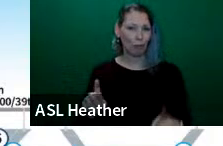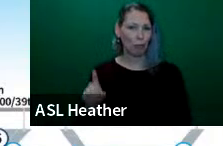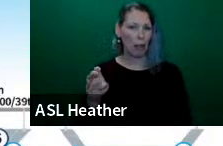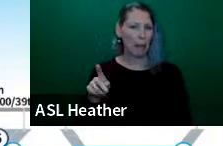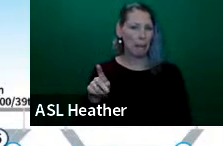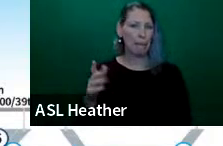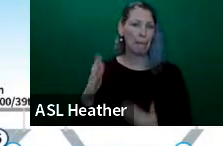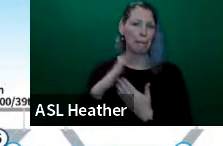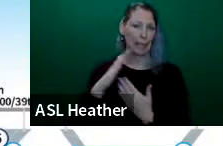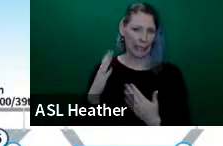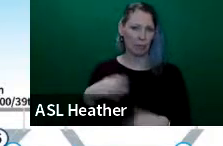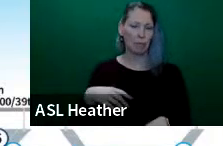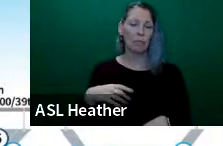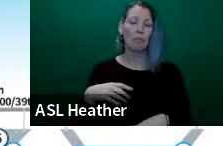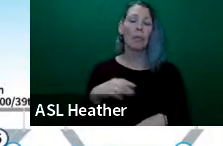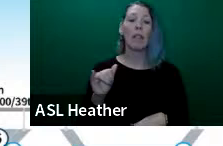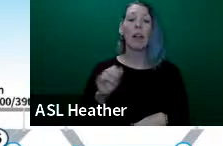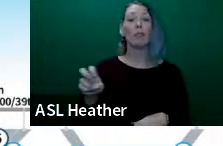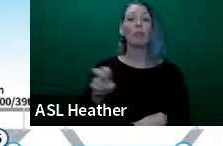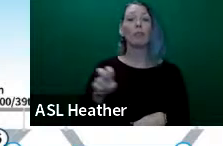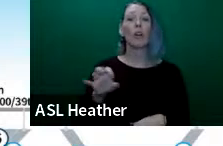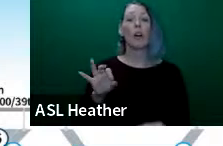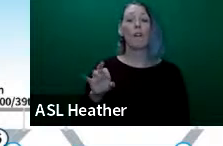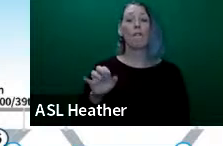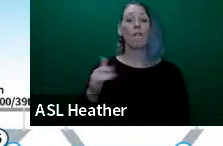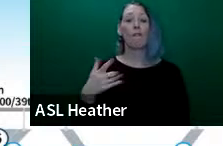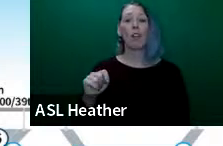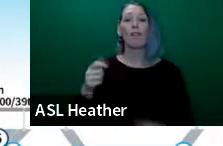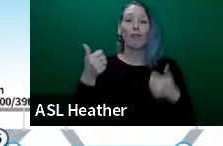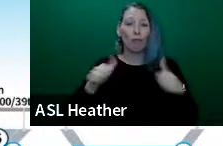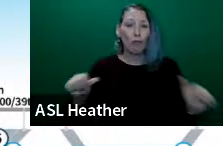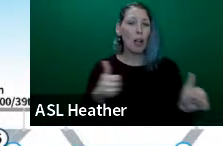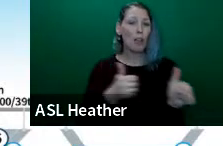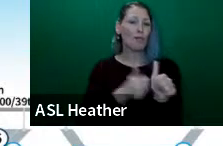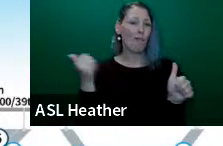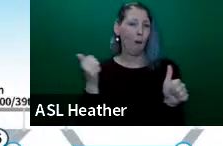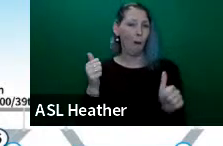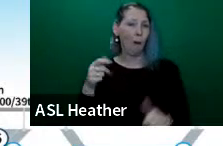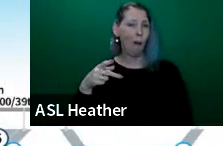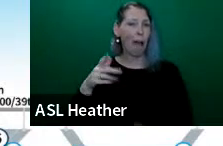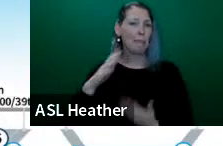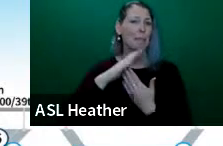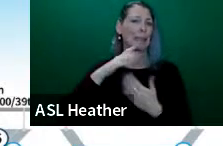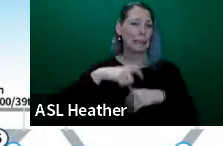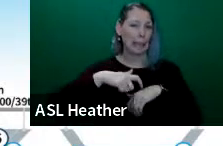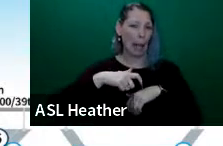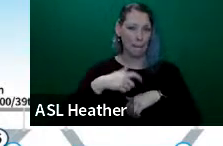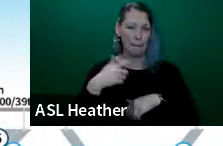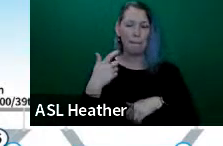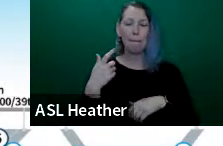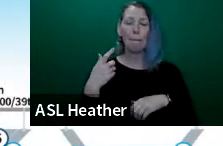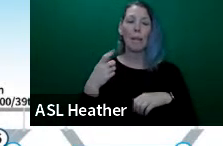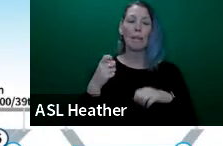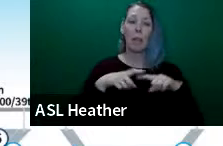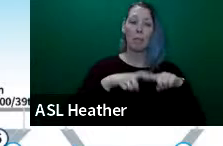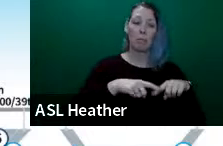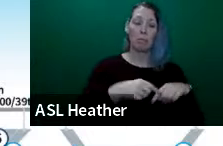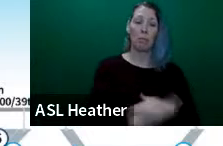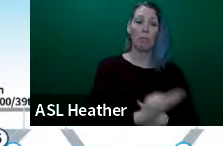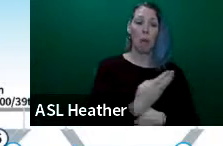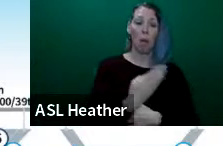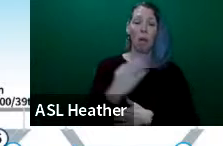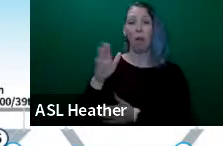of following those trends I showed you earlier, where freight tries to avoid the peak if they can. So the big difference between the PM peak and the daily is